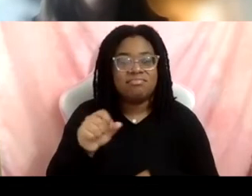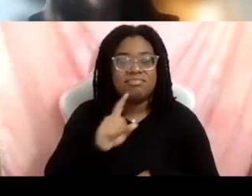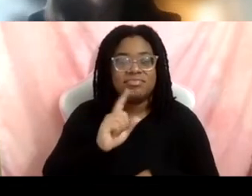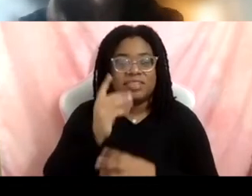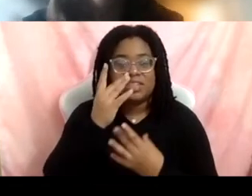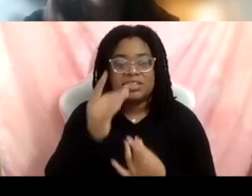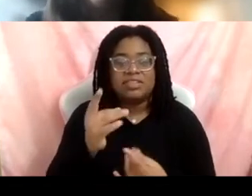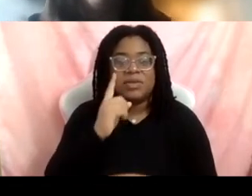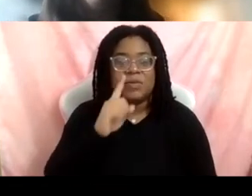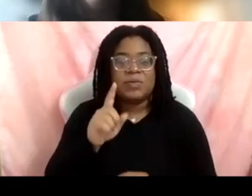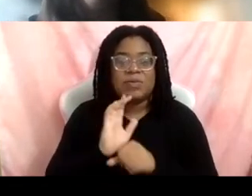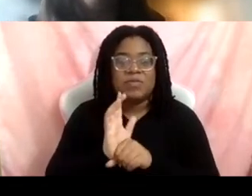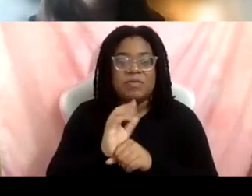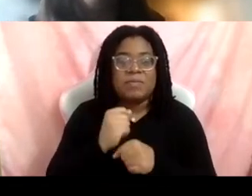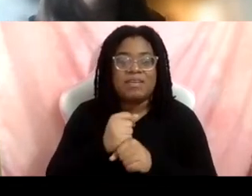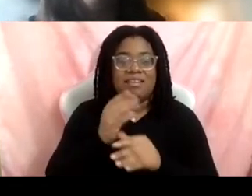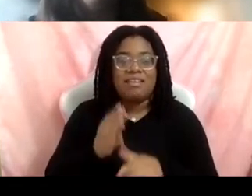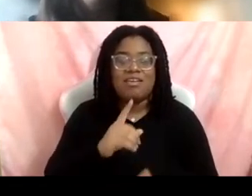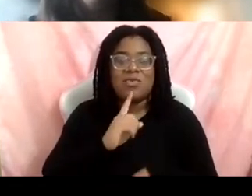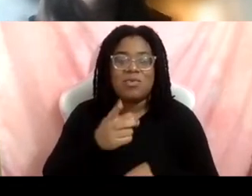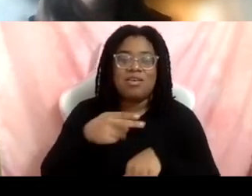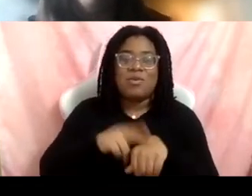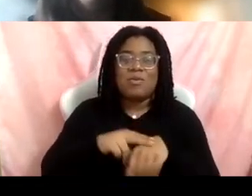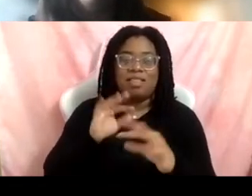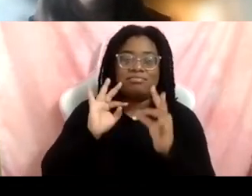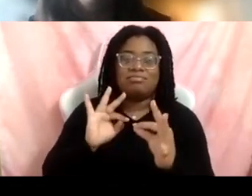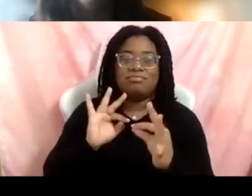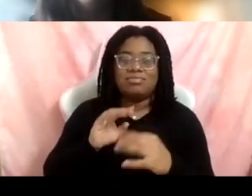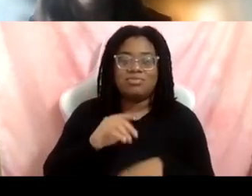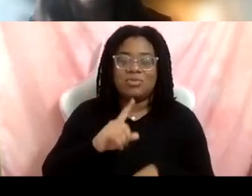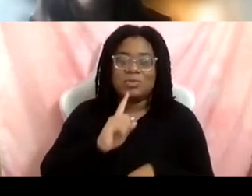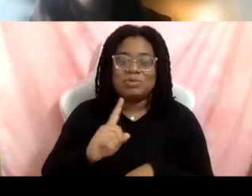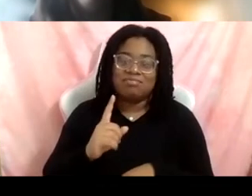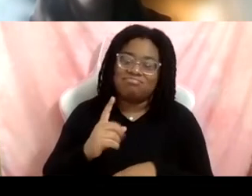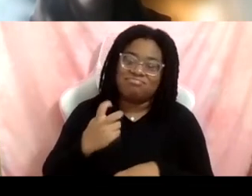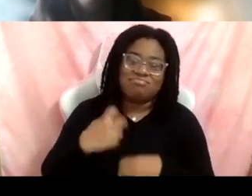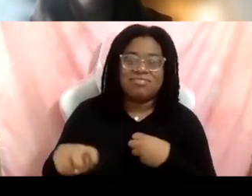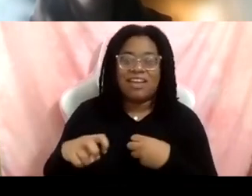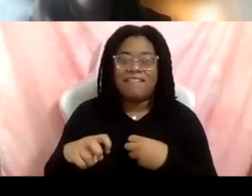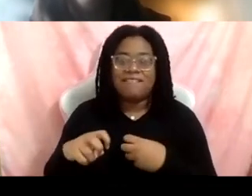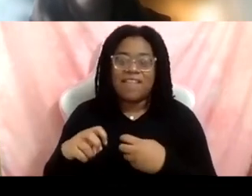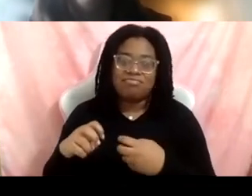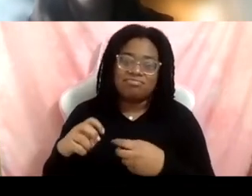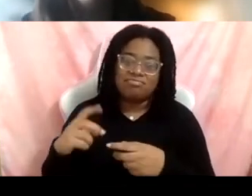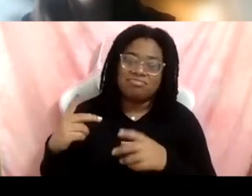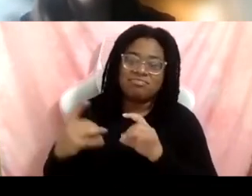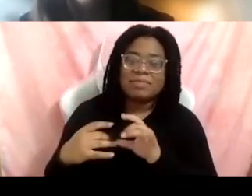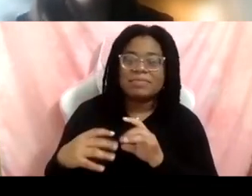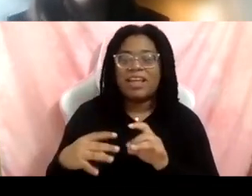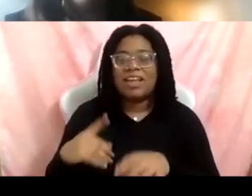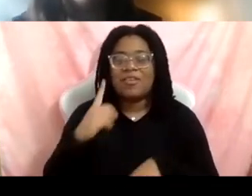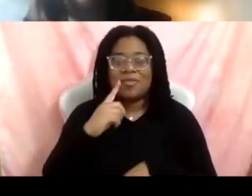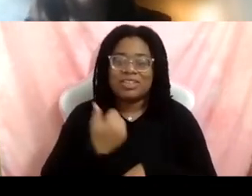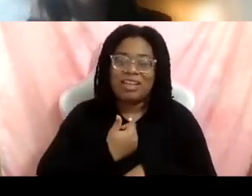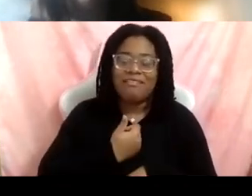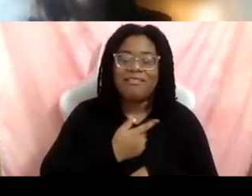because as filmmakers, you know, normally we're like perfectionists and we're our harshest critics on our work, and that also applies to ourselves as individuals. So I